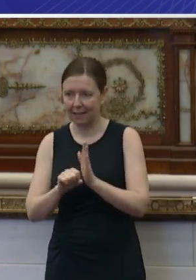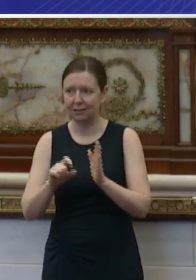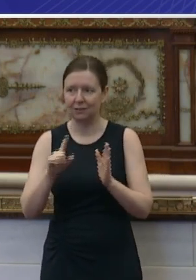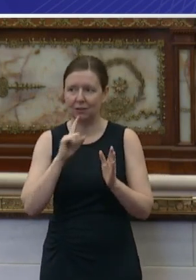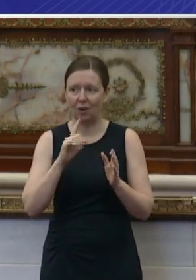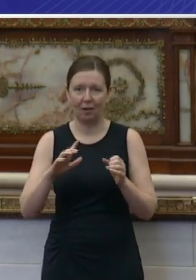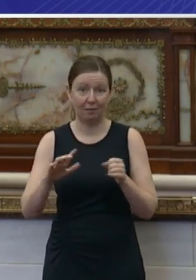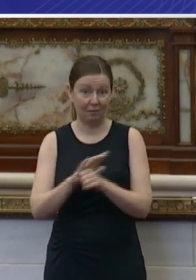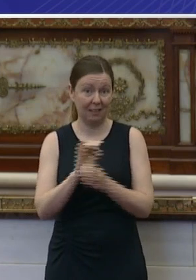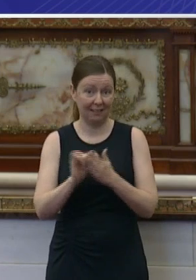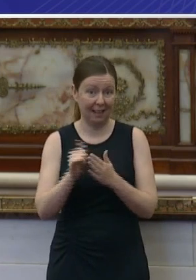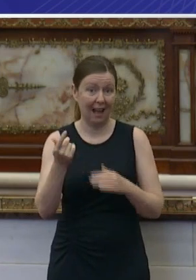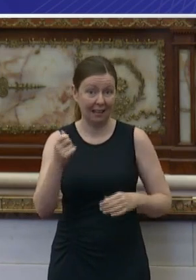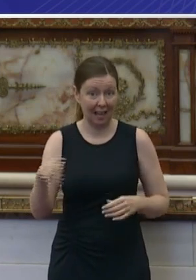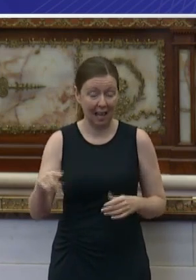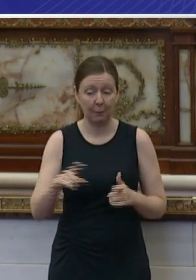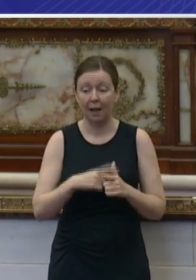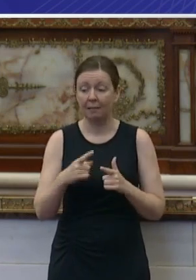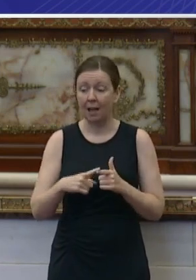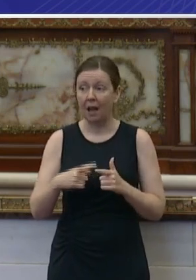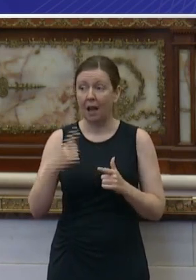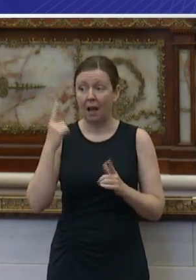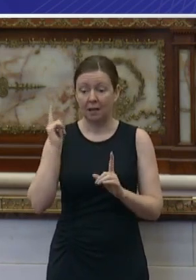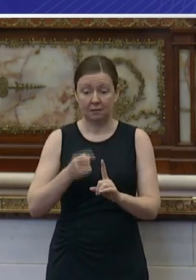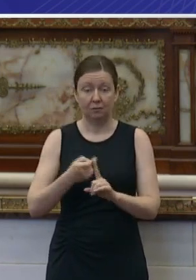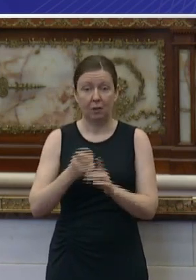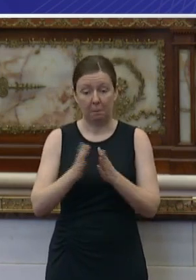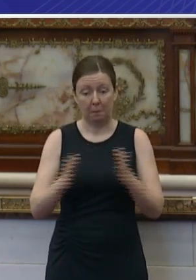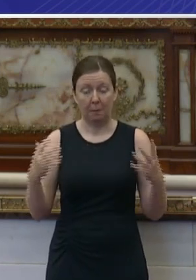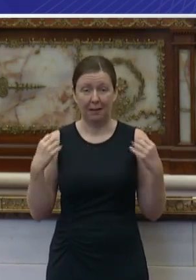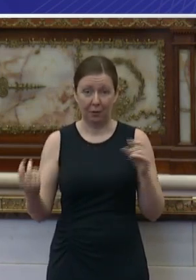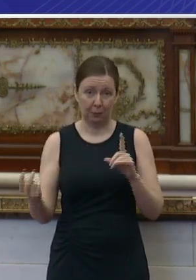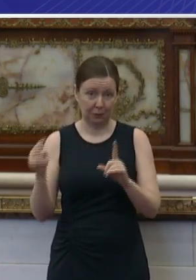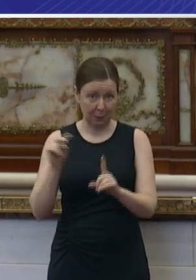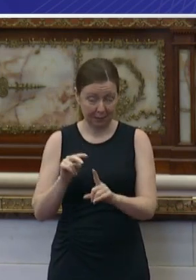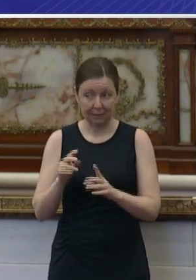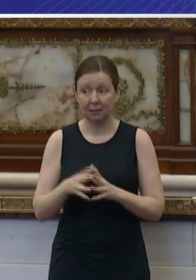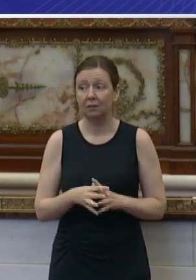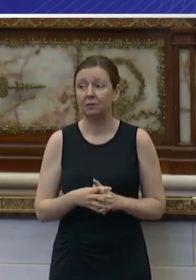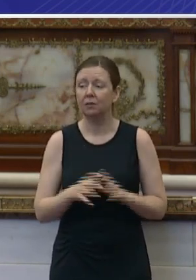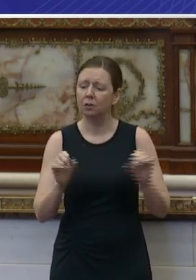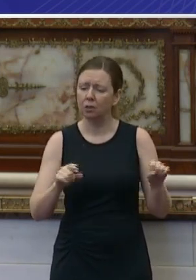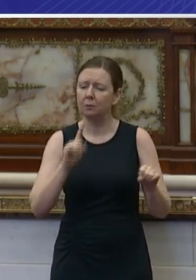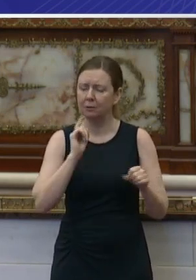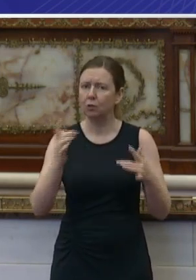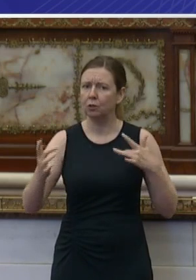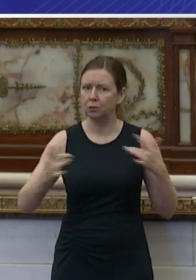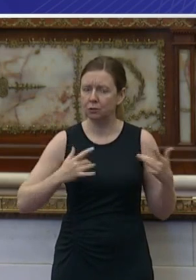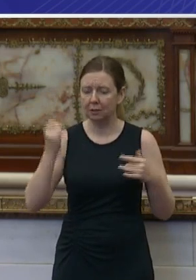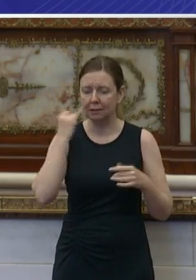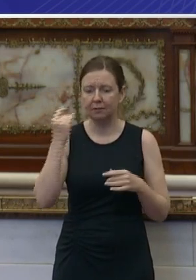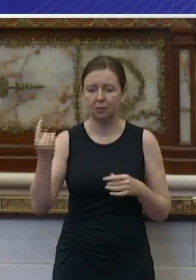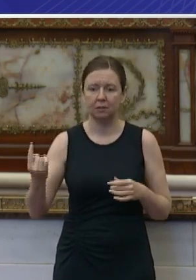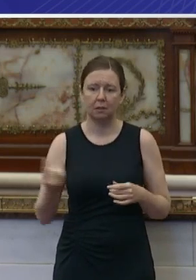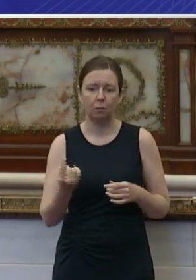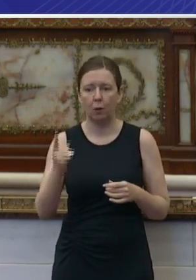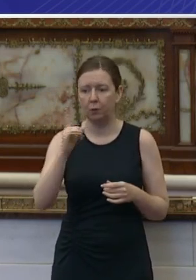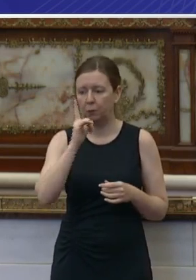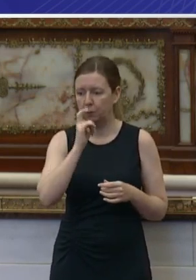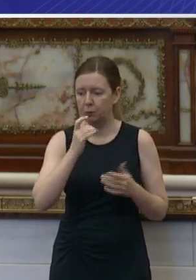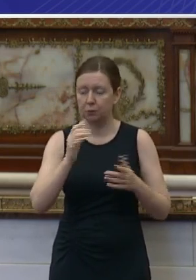that gap. And then in particular, from a public health perspective, could be a real concern if there's somebody